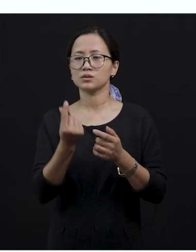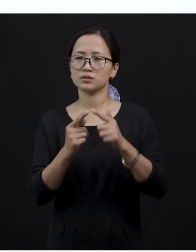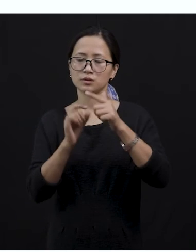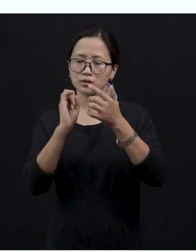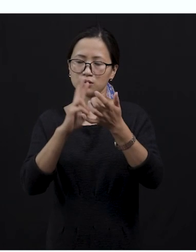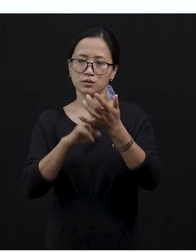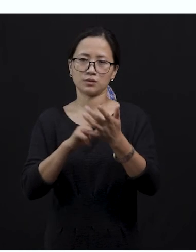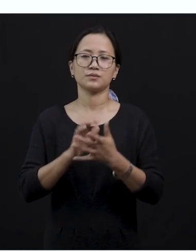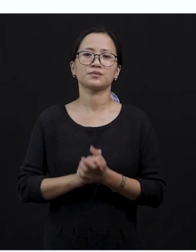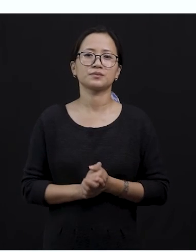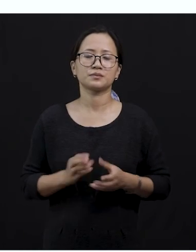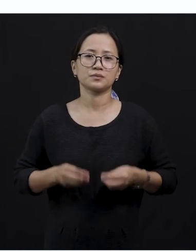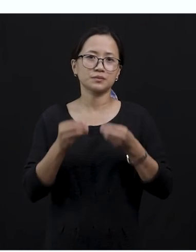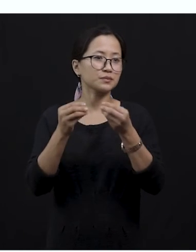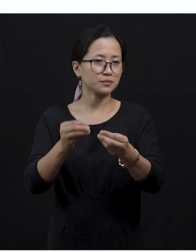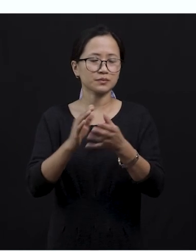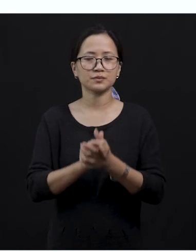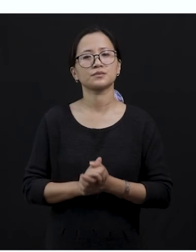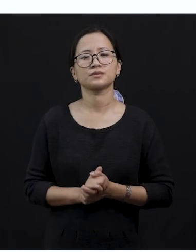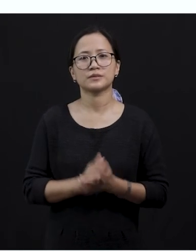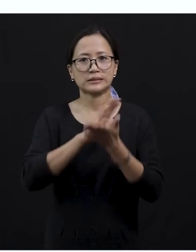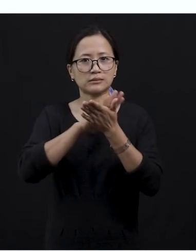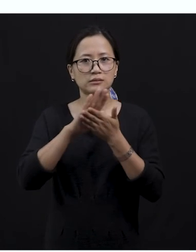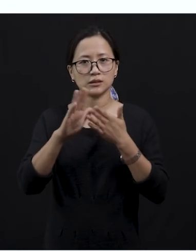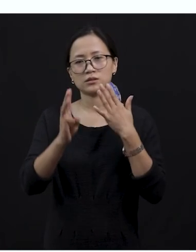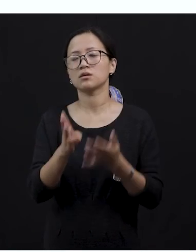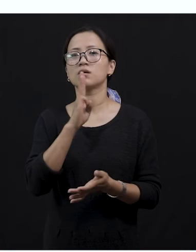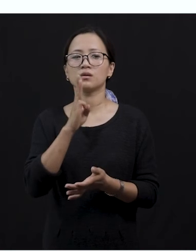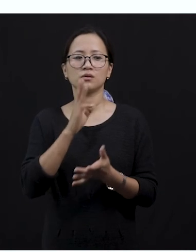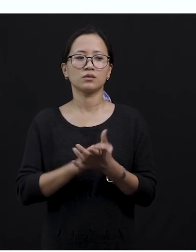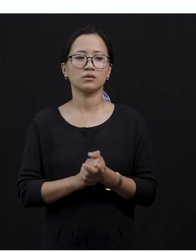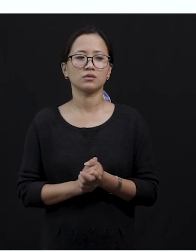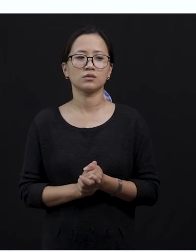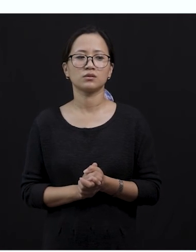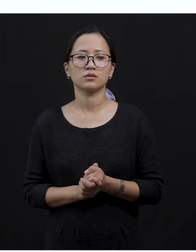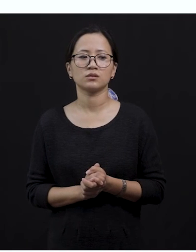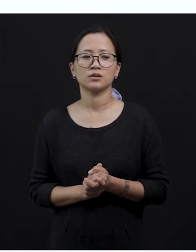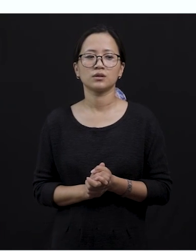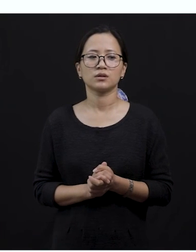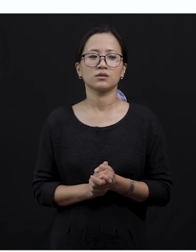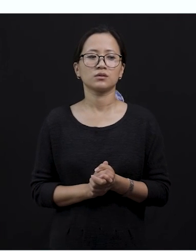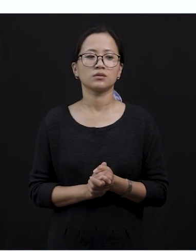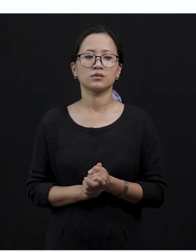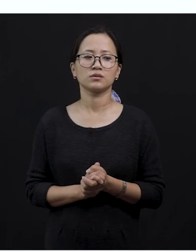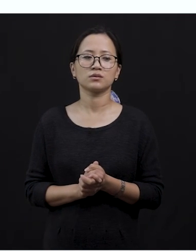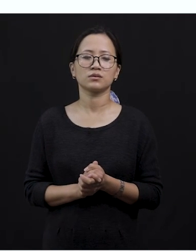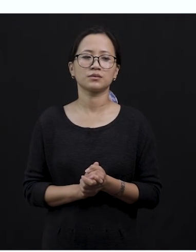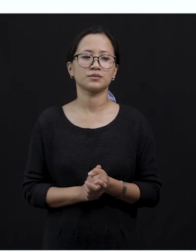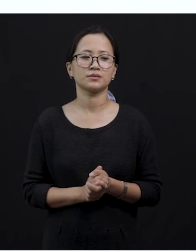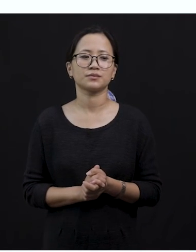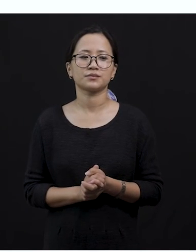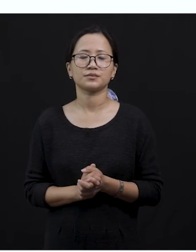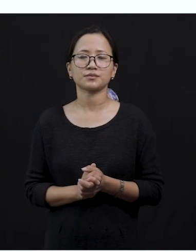plus solvent will give you a solution. Solute is the sugar, solvent is the water, and you get the